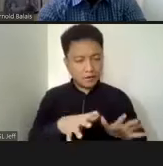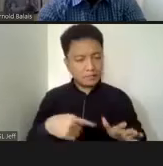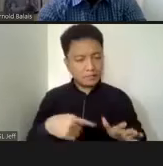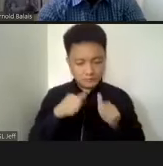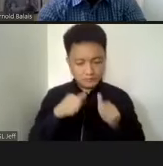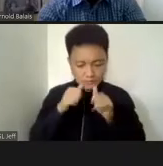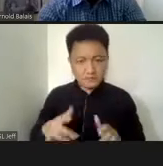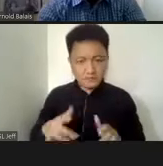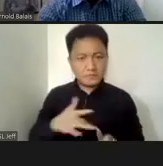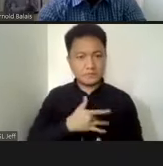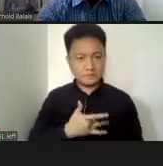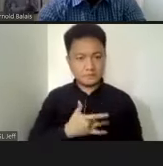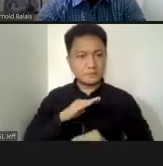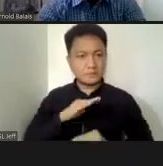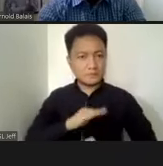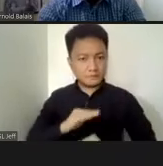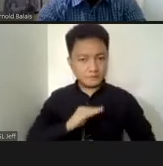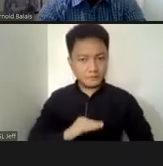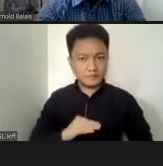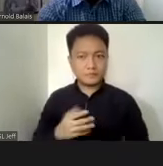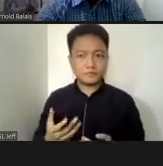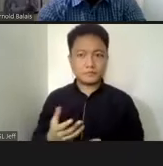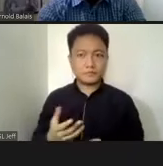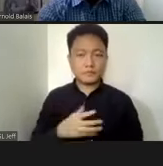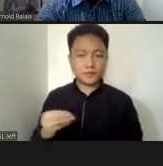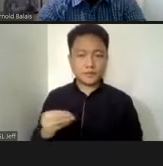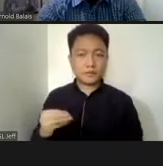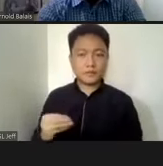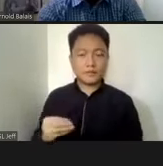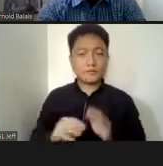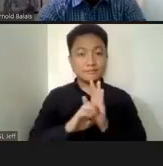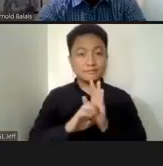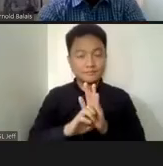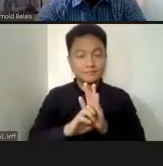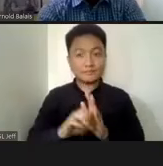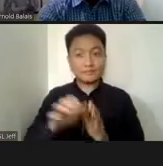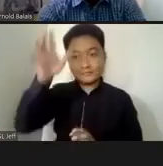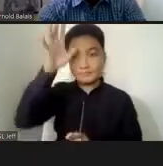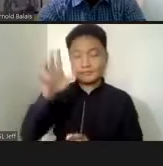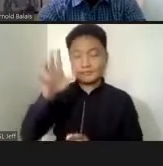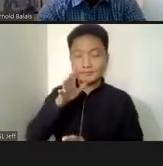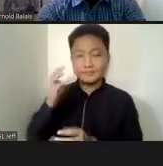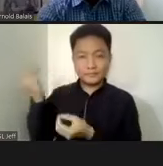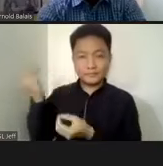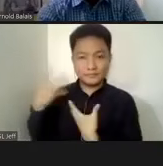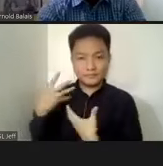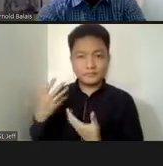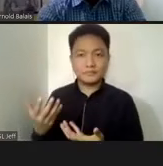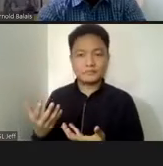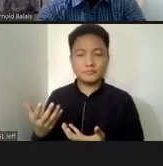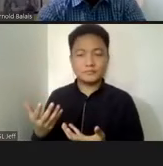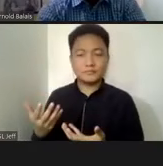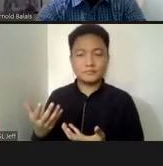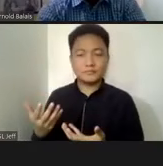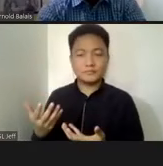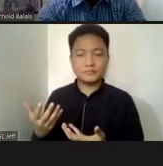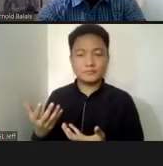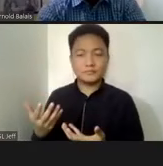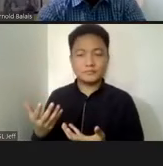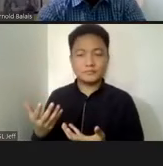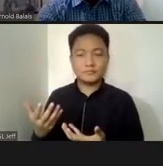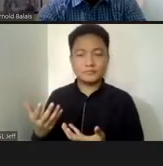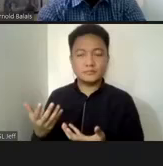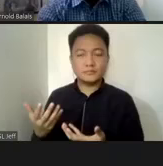that you will probably never go hungry in your life, that you would never have to struggle to find your